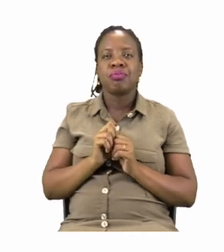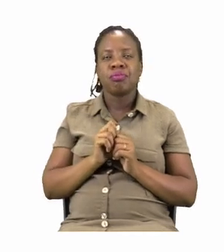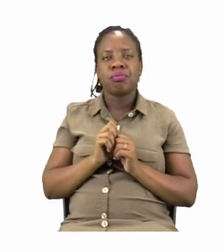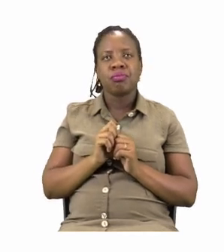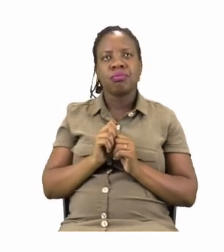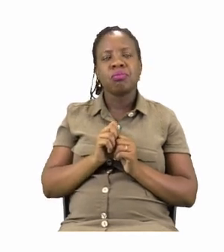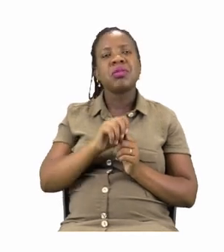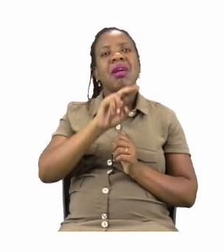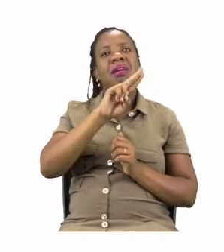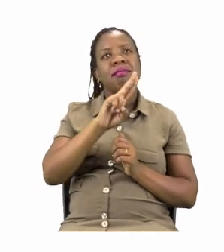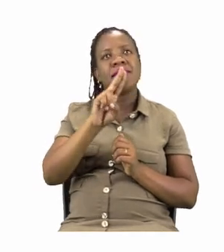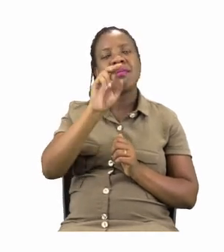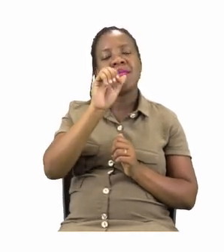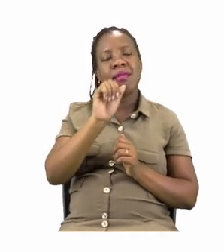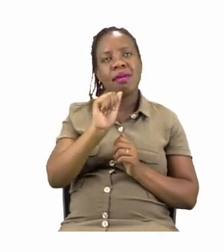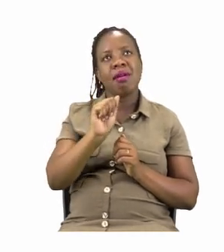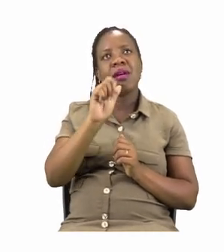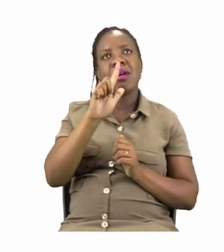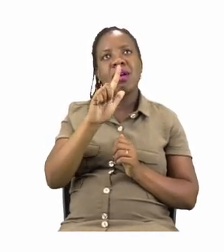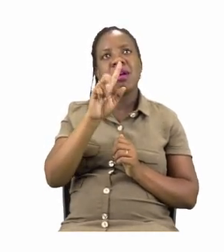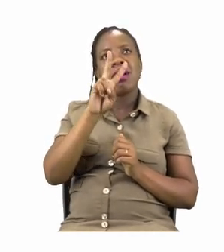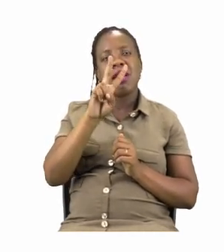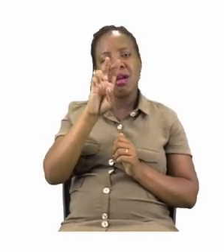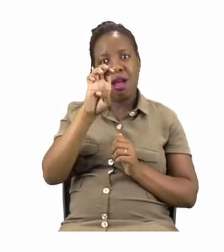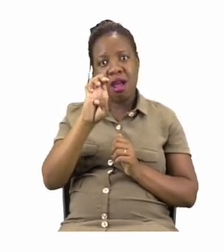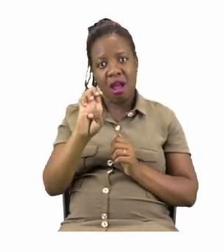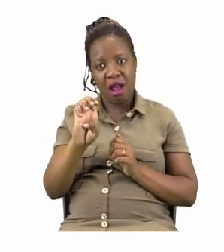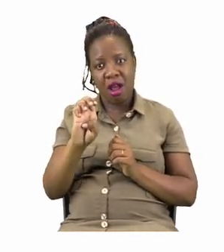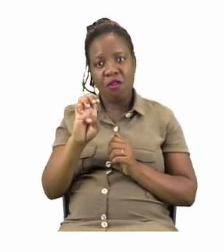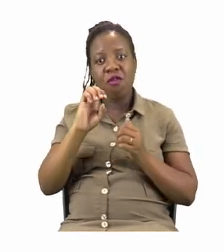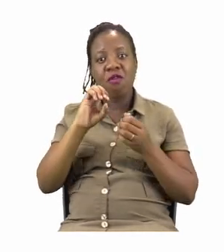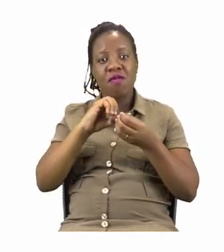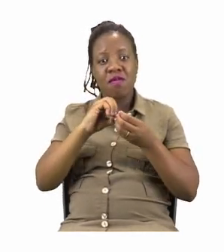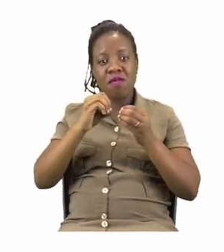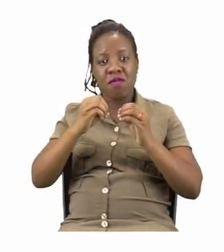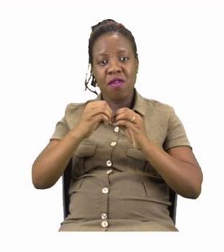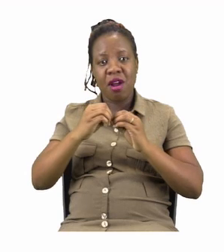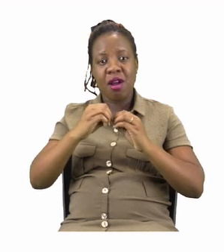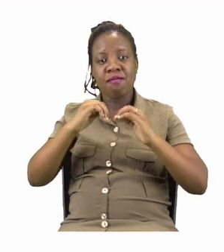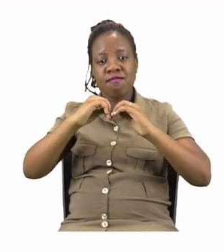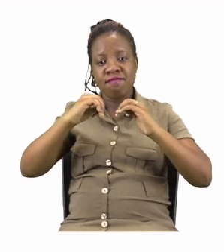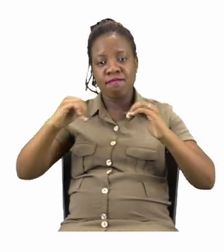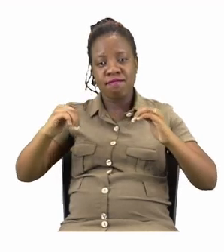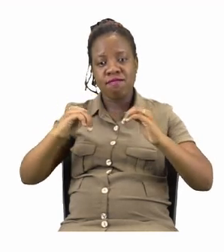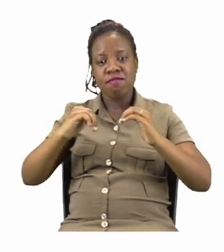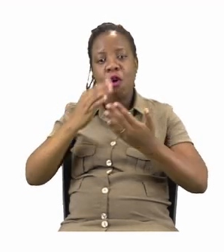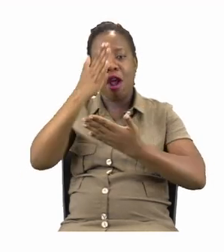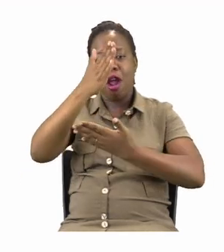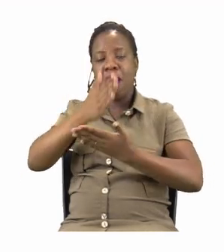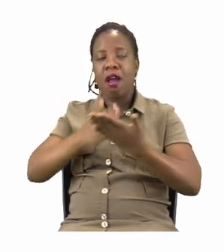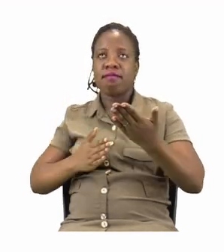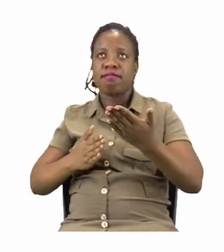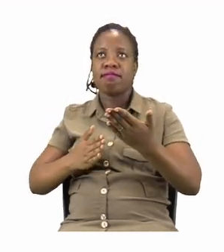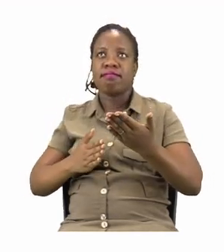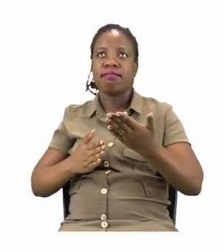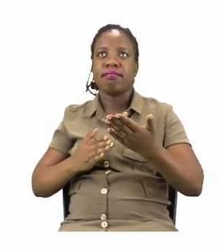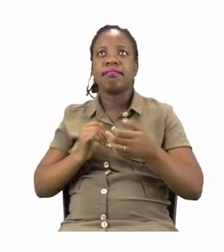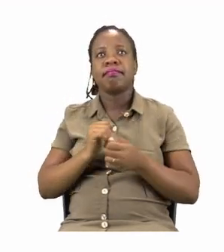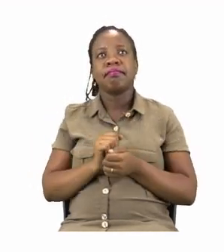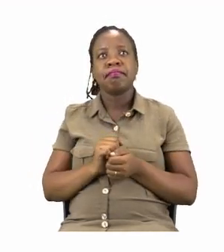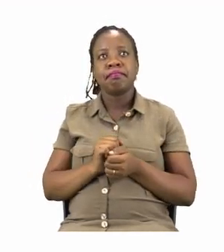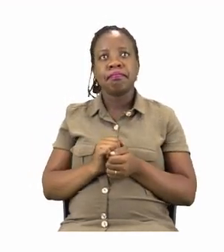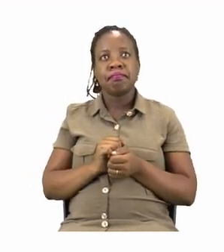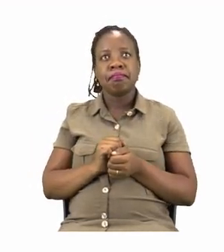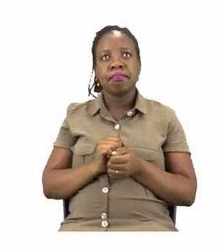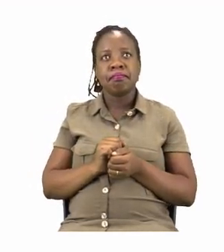halve the following numbers. Now the numbers you see or you have here for number 2